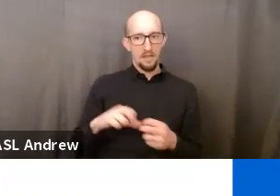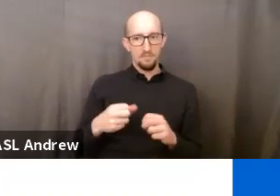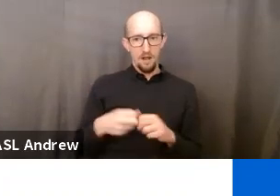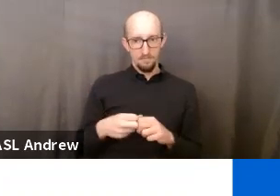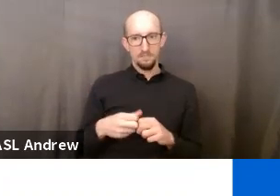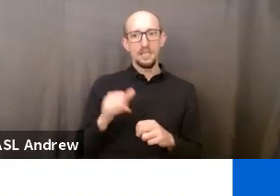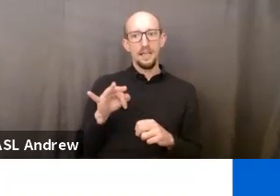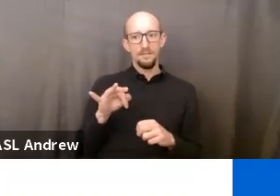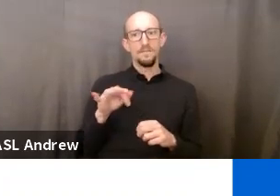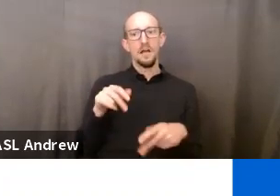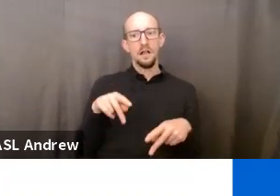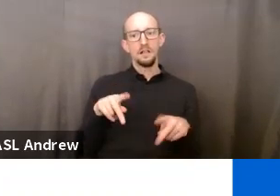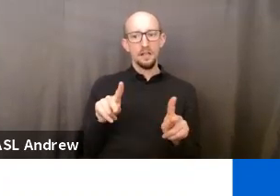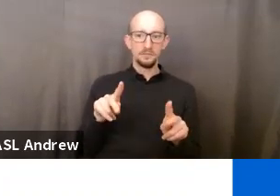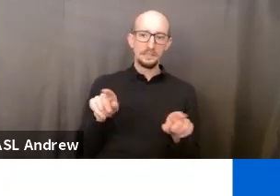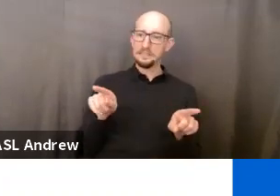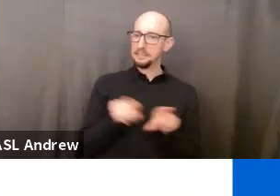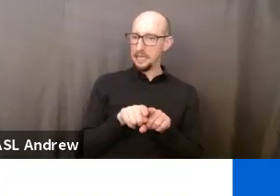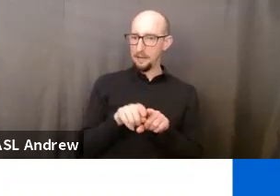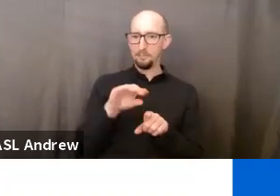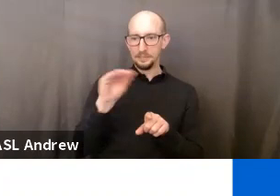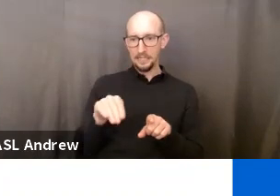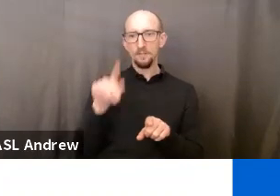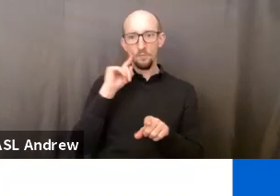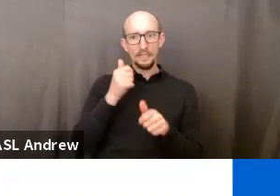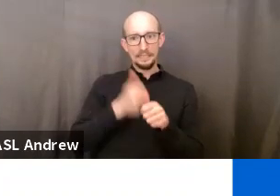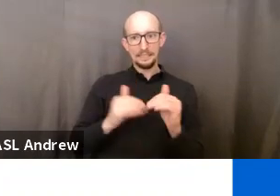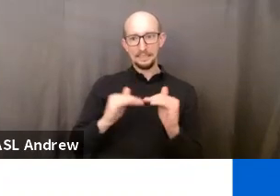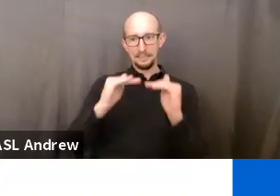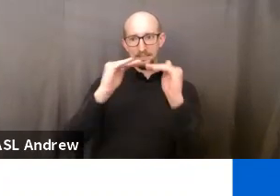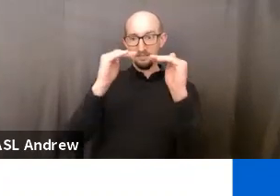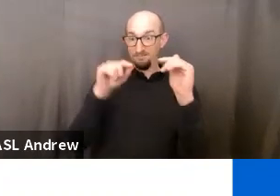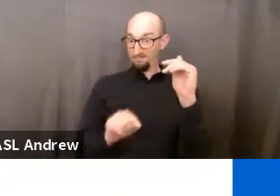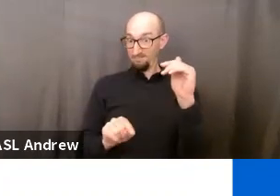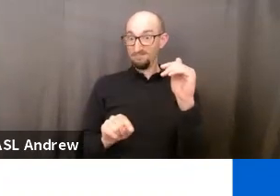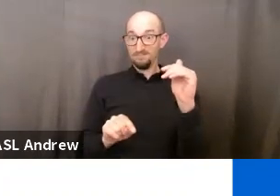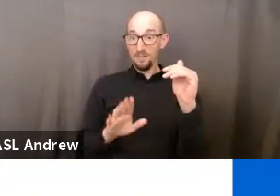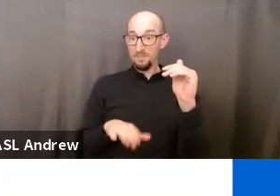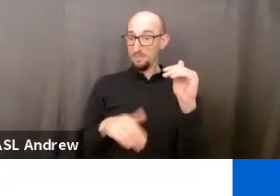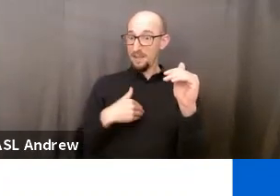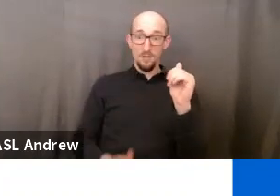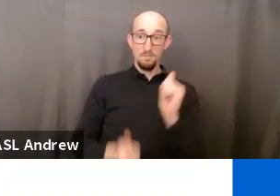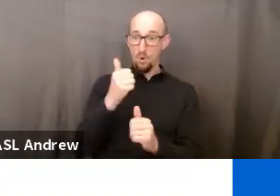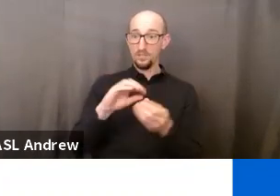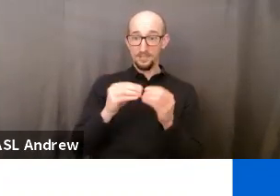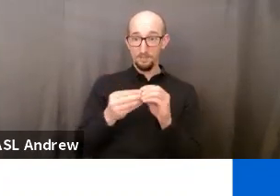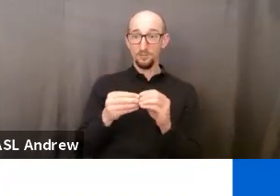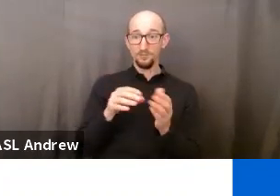the same percentage of students from each one, being that there are more students significantly in one. Could